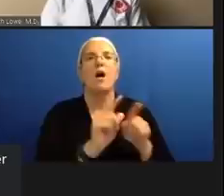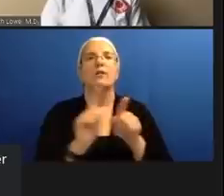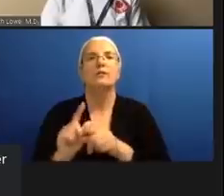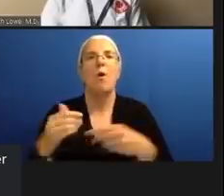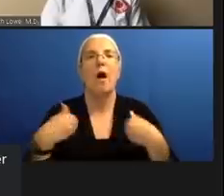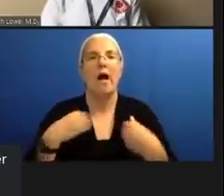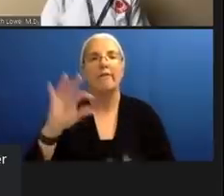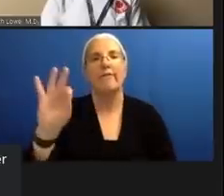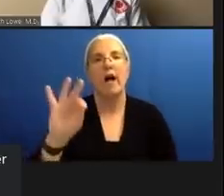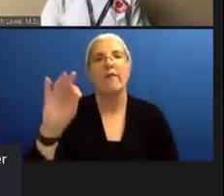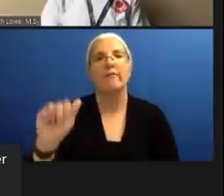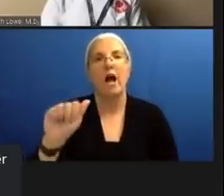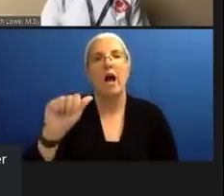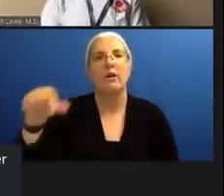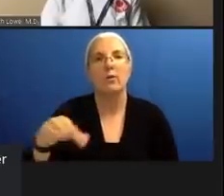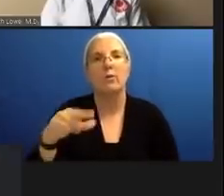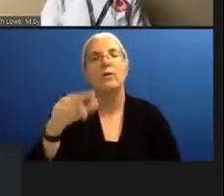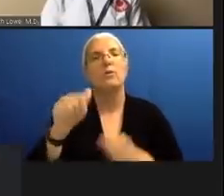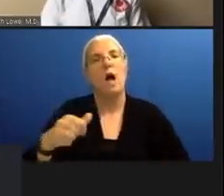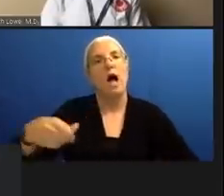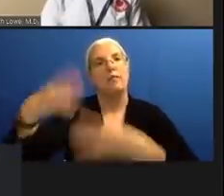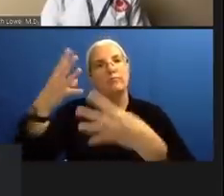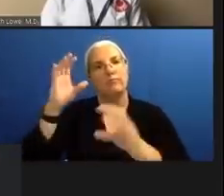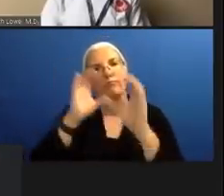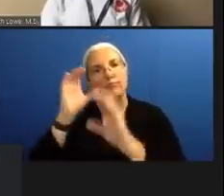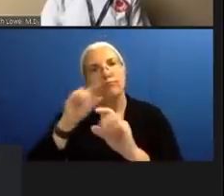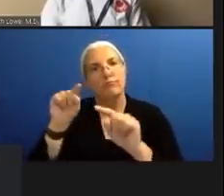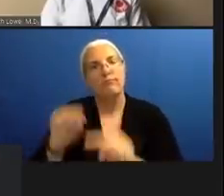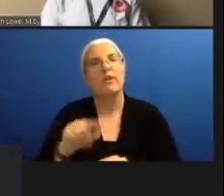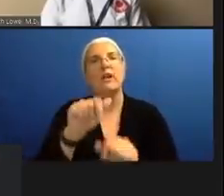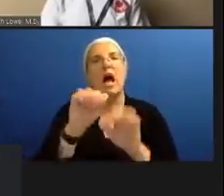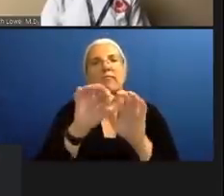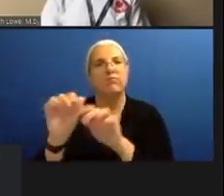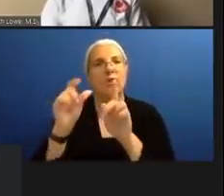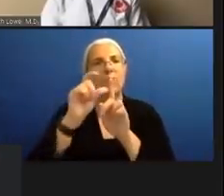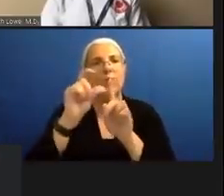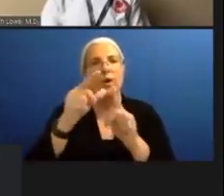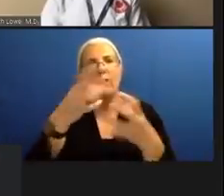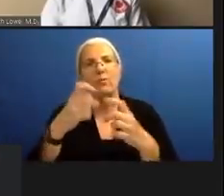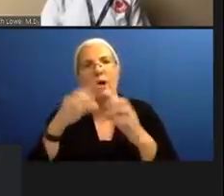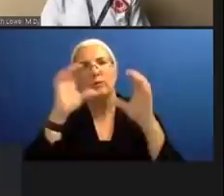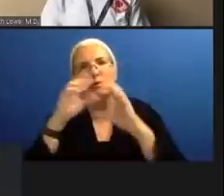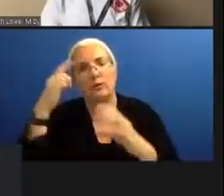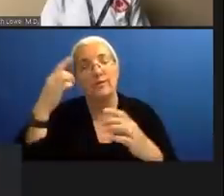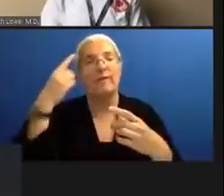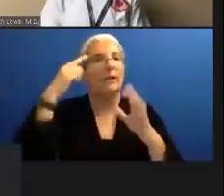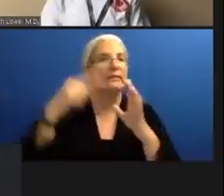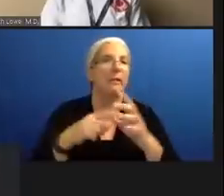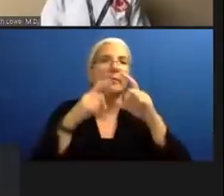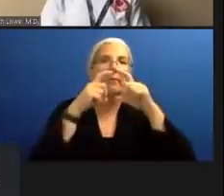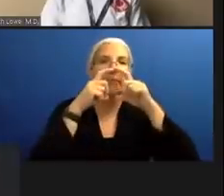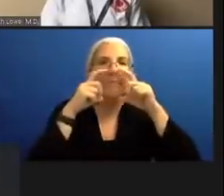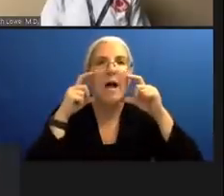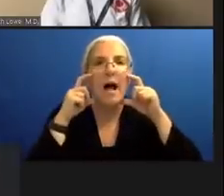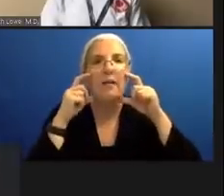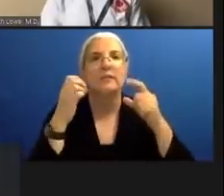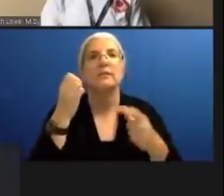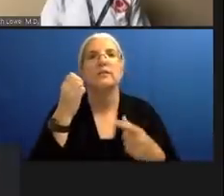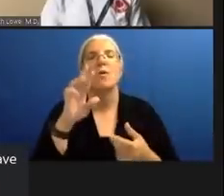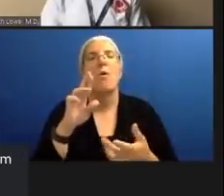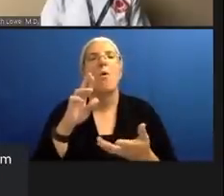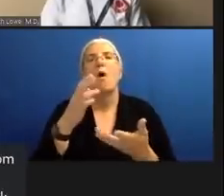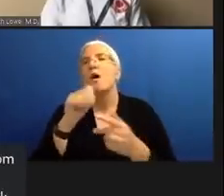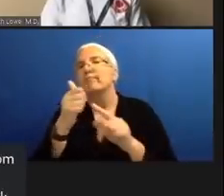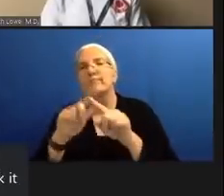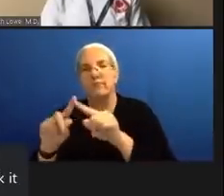from testing to exposure to where to wear your face covering, are all covered in that FAQ. So go check it out.